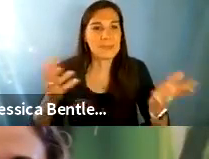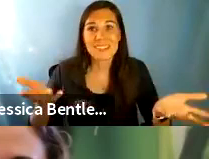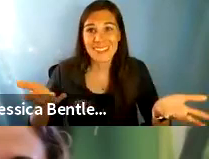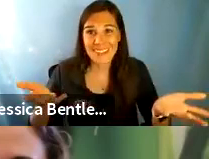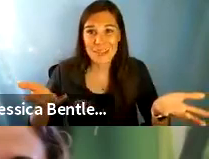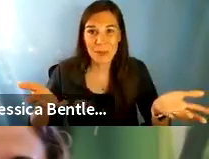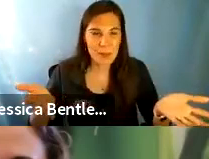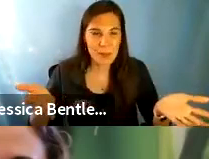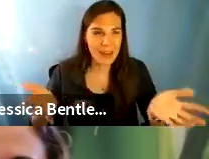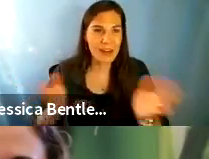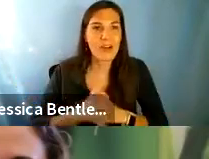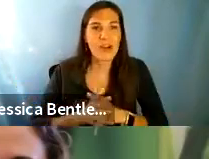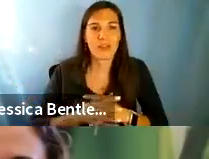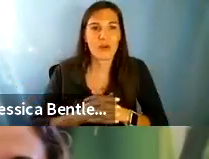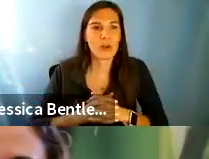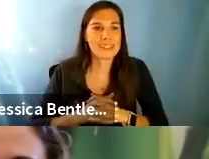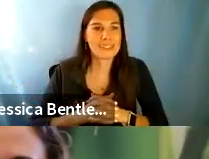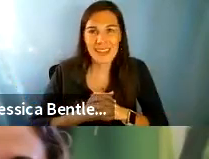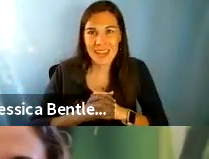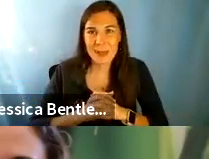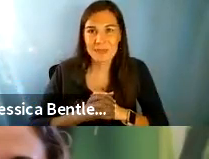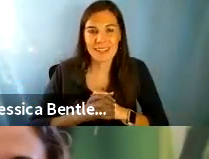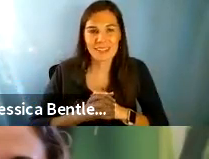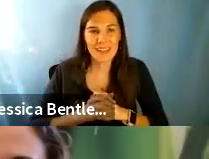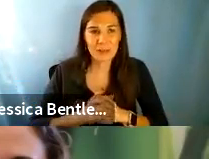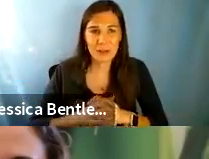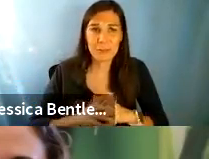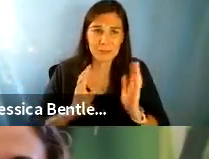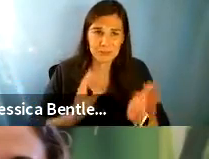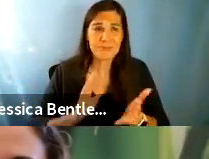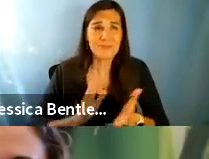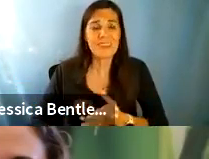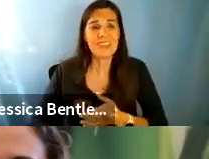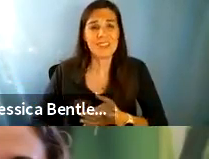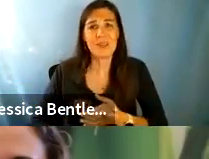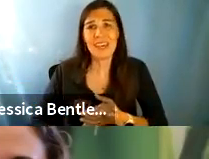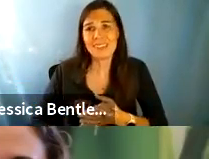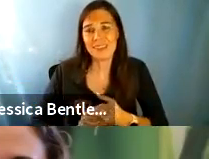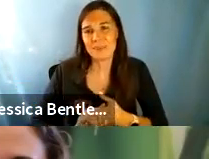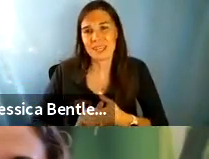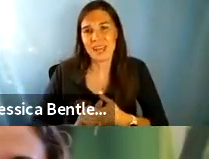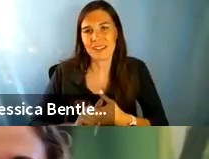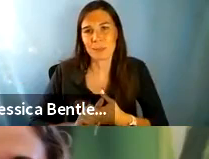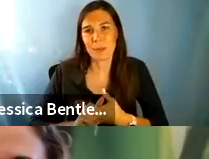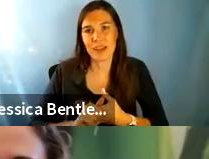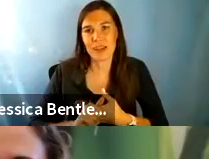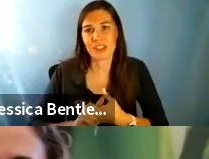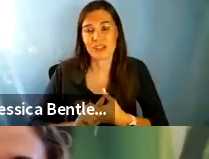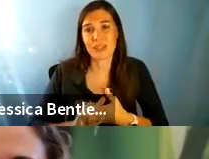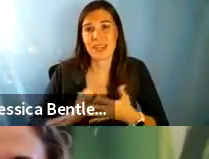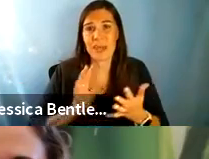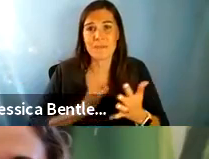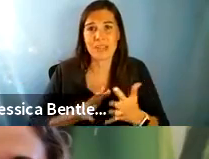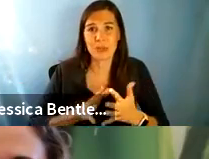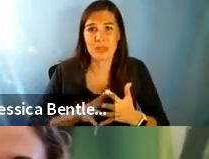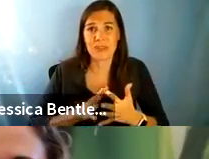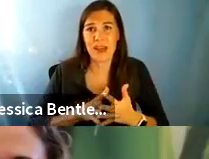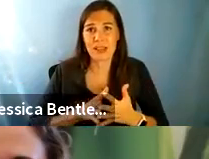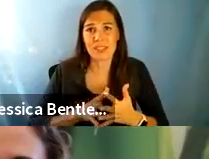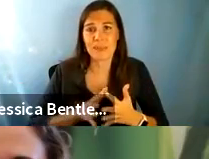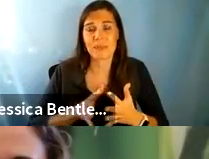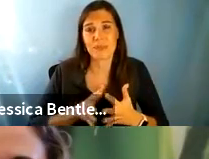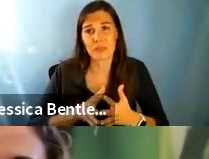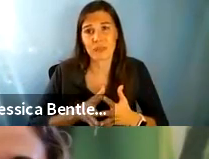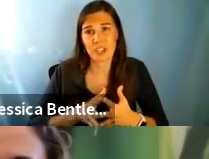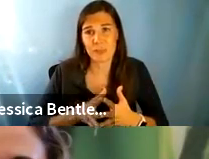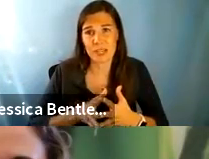help them study, prepare for exams, etc. So that is something else that we provide our students, and that mentor then